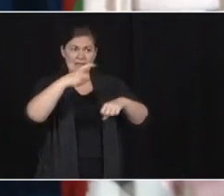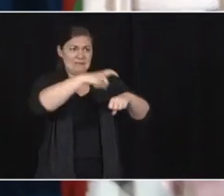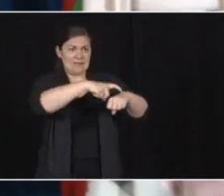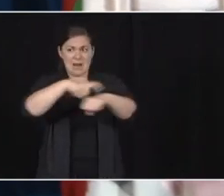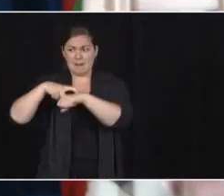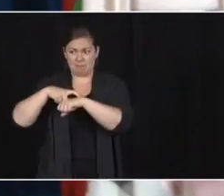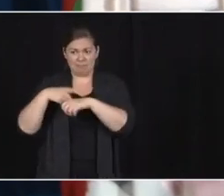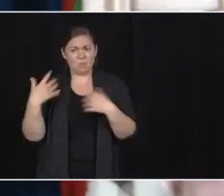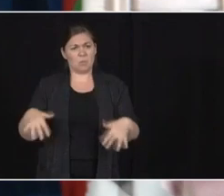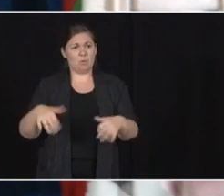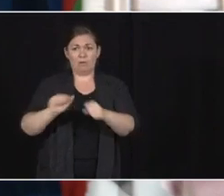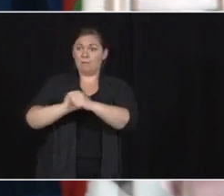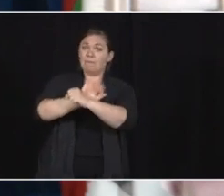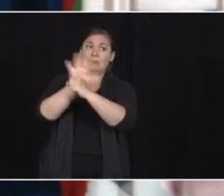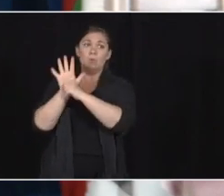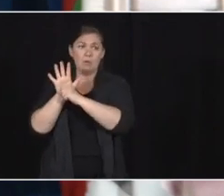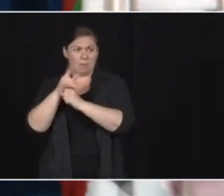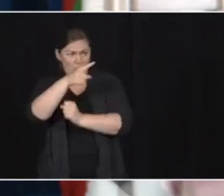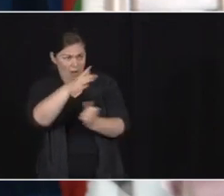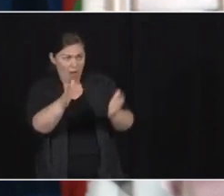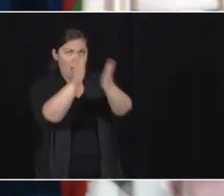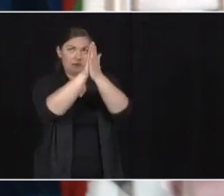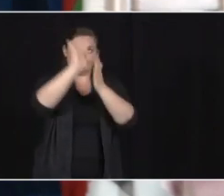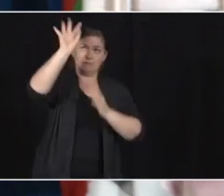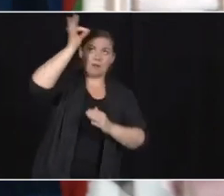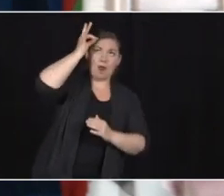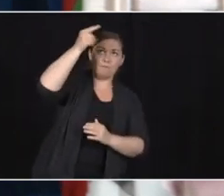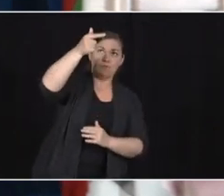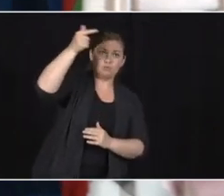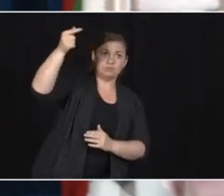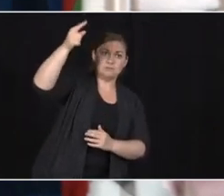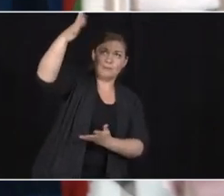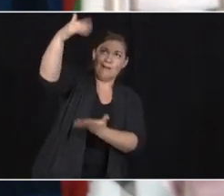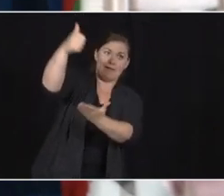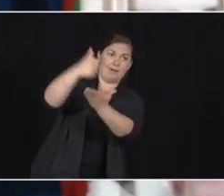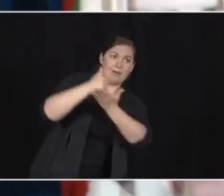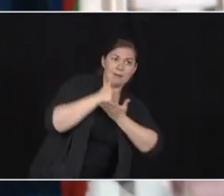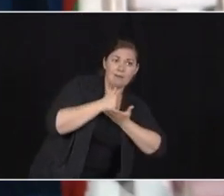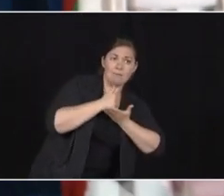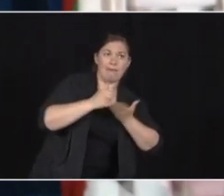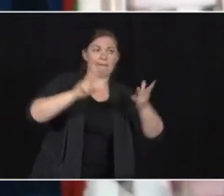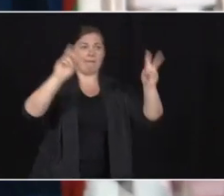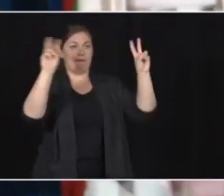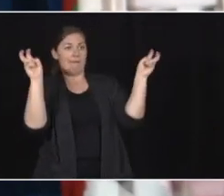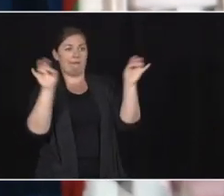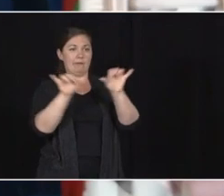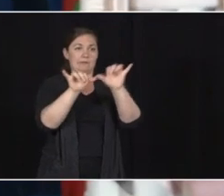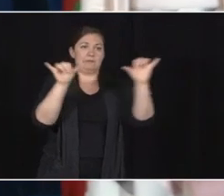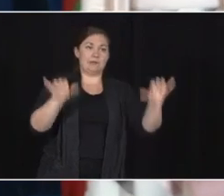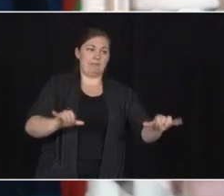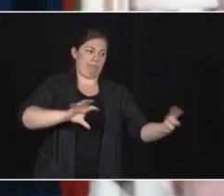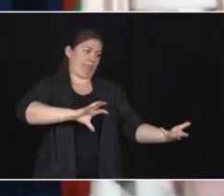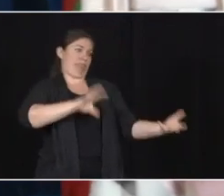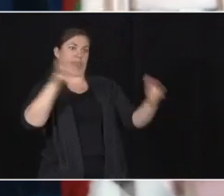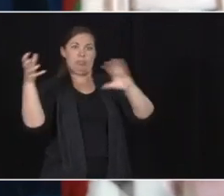called on the federal government to help fix what you call the broken system. Mm-hmm. If the Trudeau